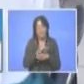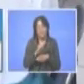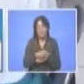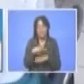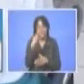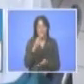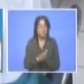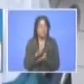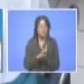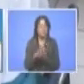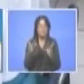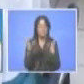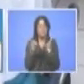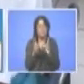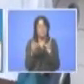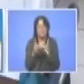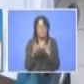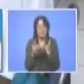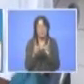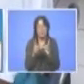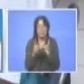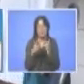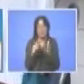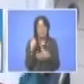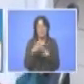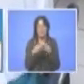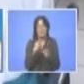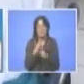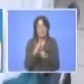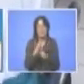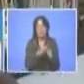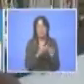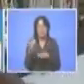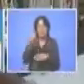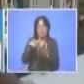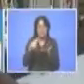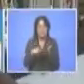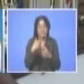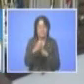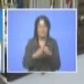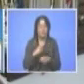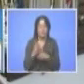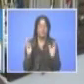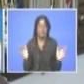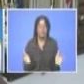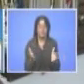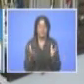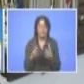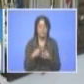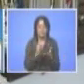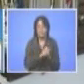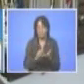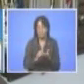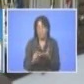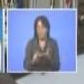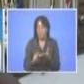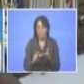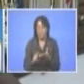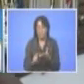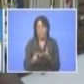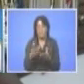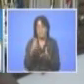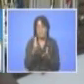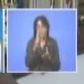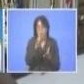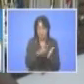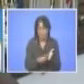High School Diploma. Well, last year, moving into this year, we encouraged them to write the 4 subjects required for the